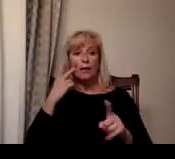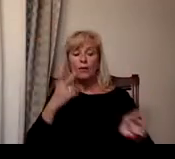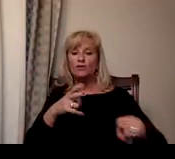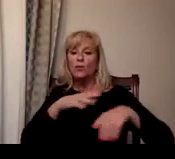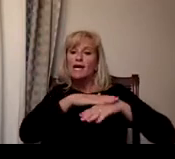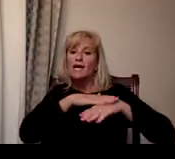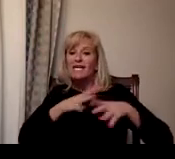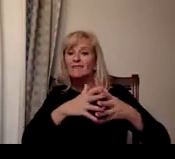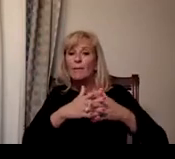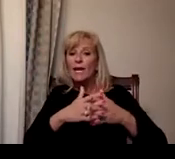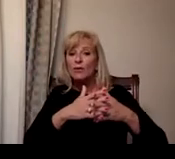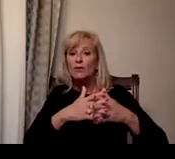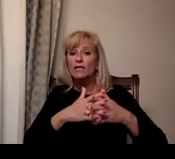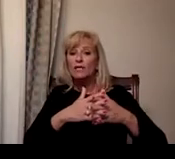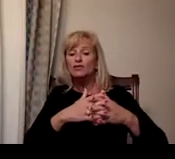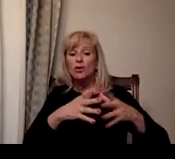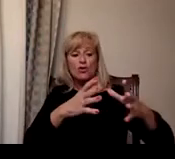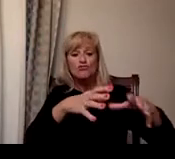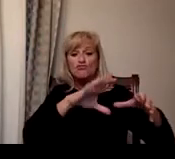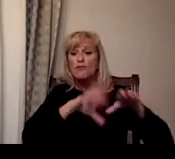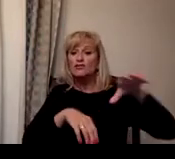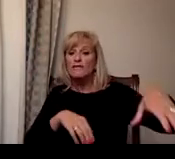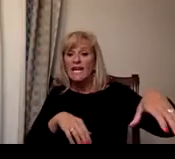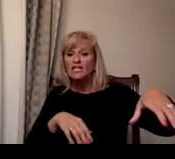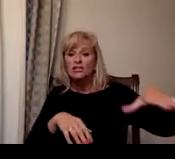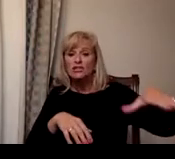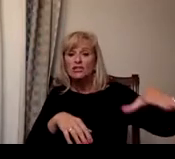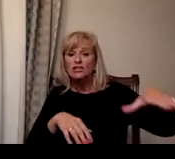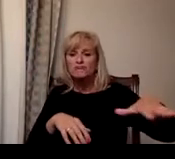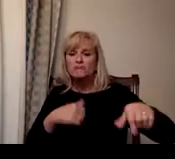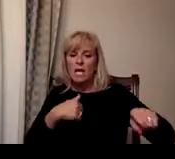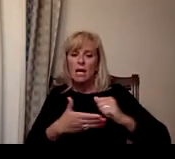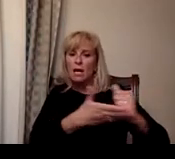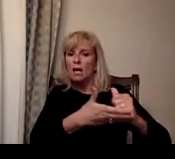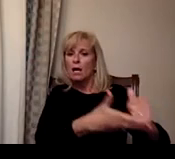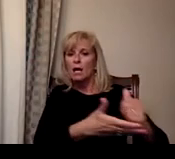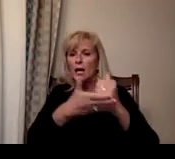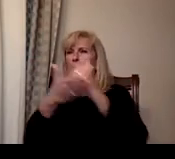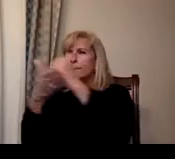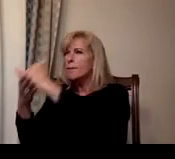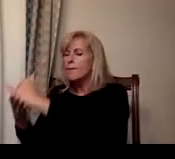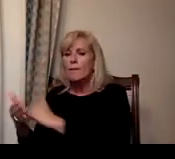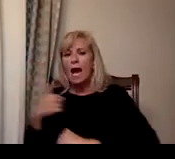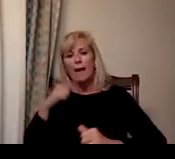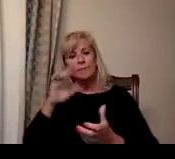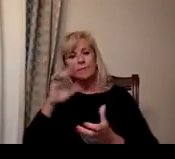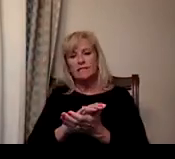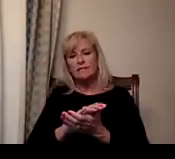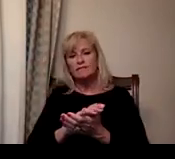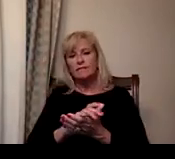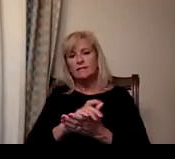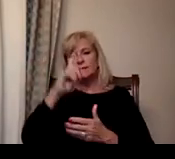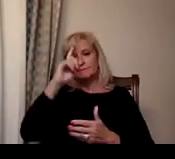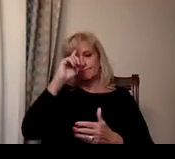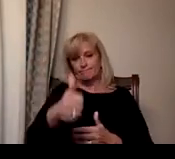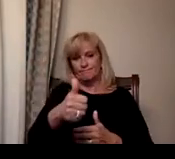American reservations, that I believe that it's up to every single one of us to do a little bit,